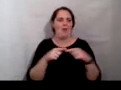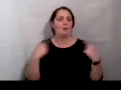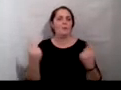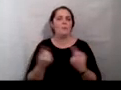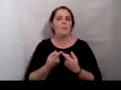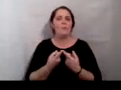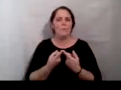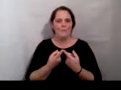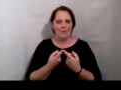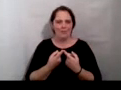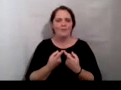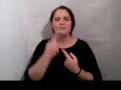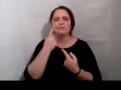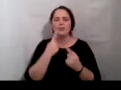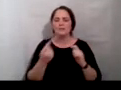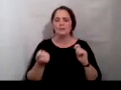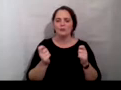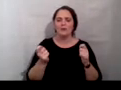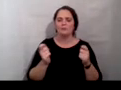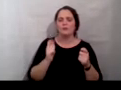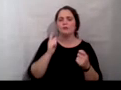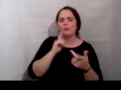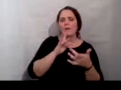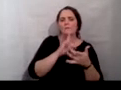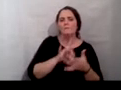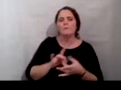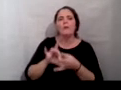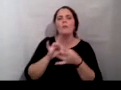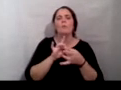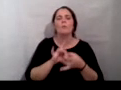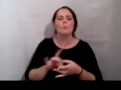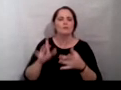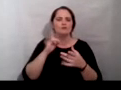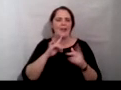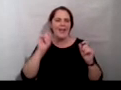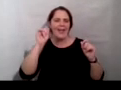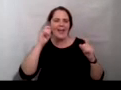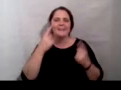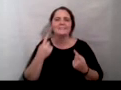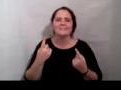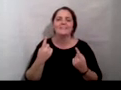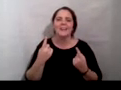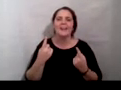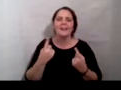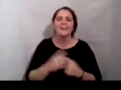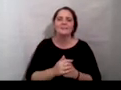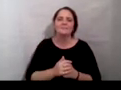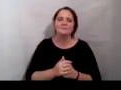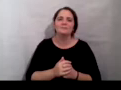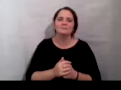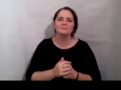that, you know, maybe try to get in sync with that or try to work with it or understand it.